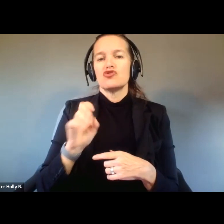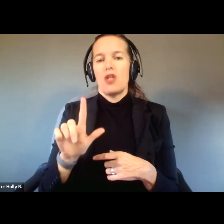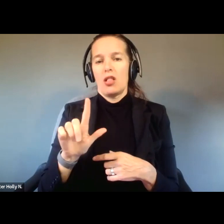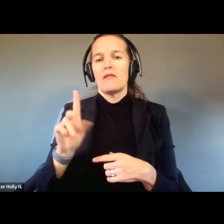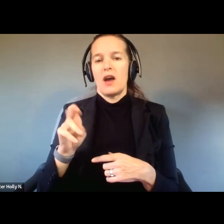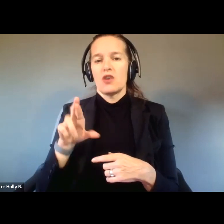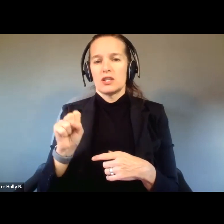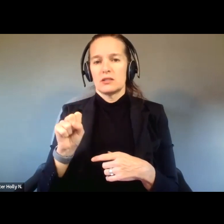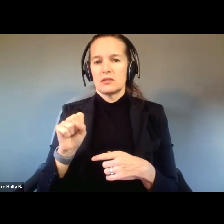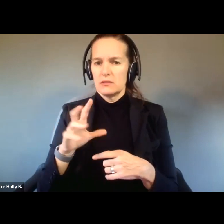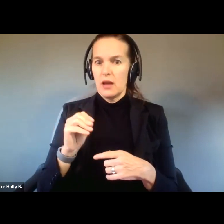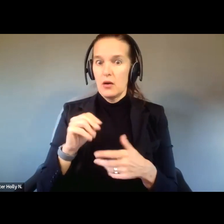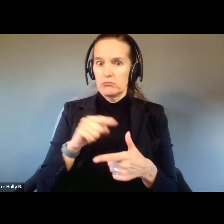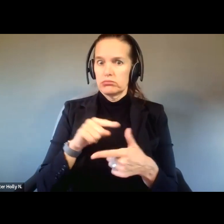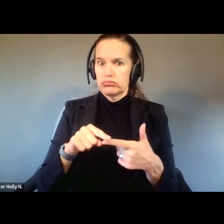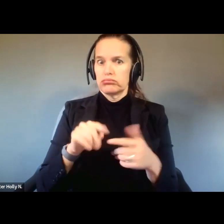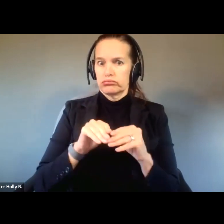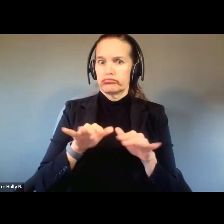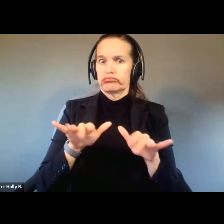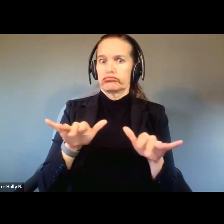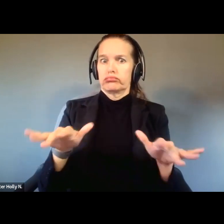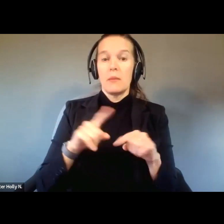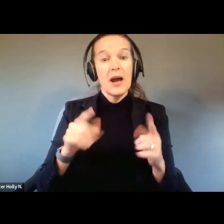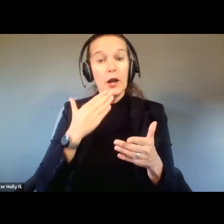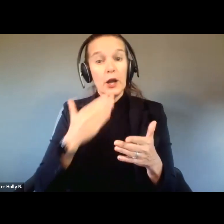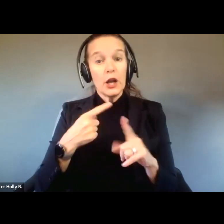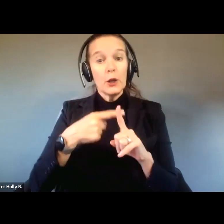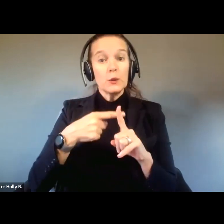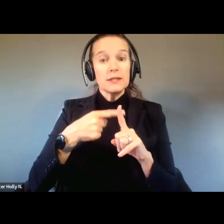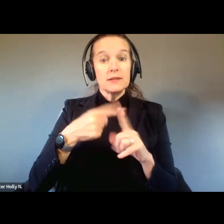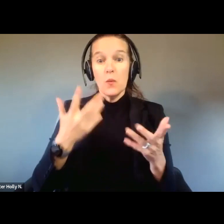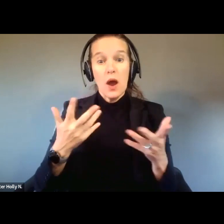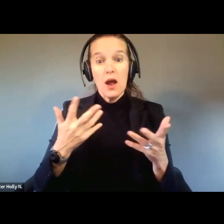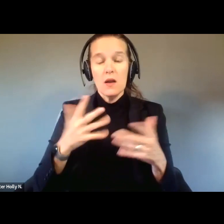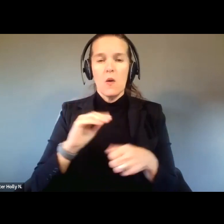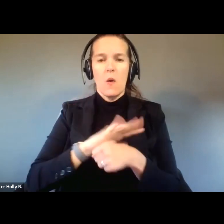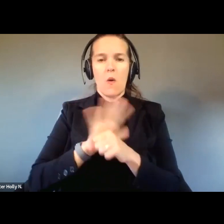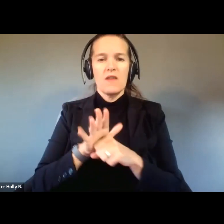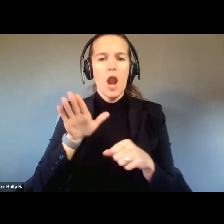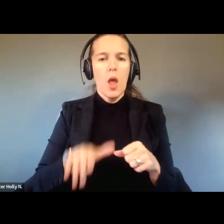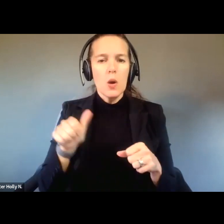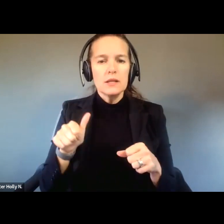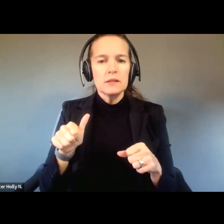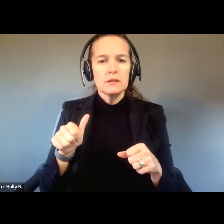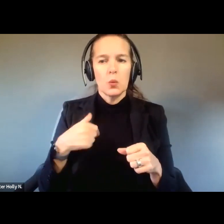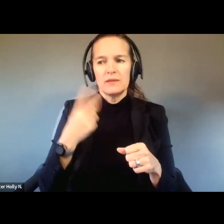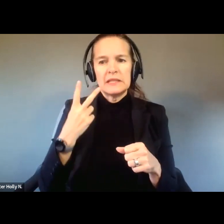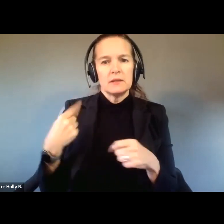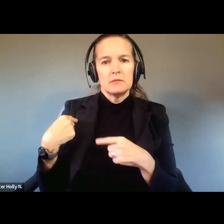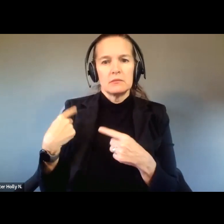prevalent. There is some good news, however. Overall, our COVID case rate is the lowest we've seen at this time of the